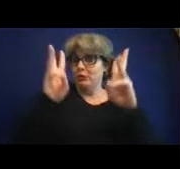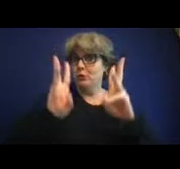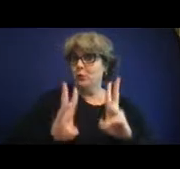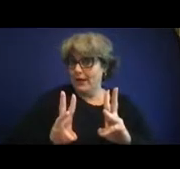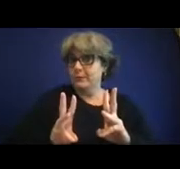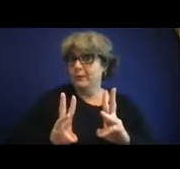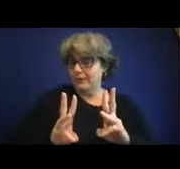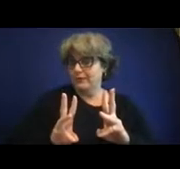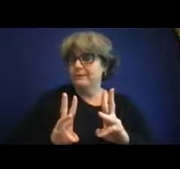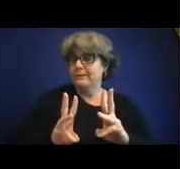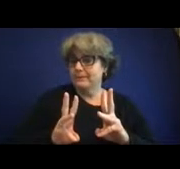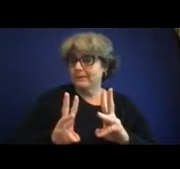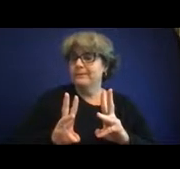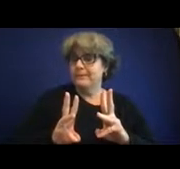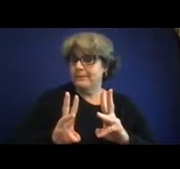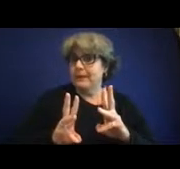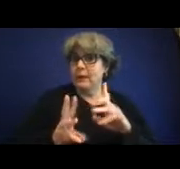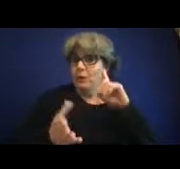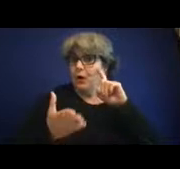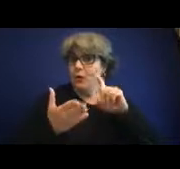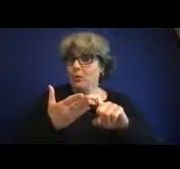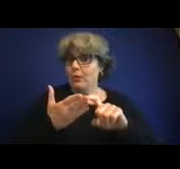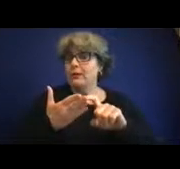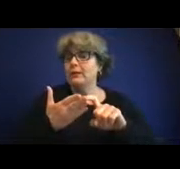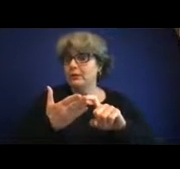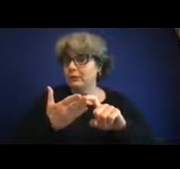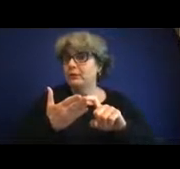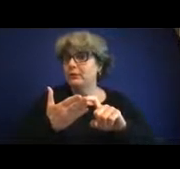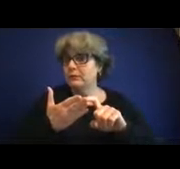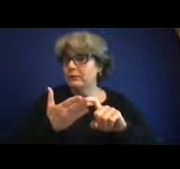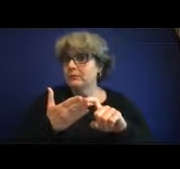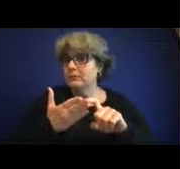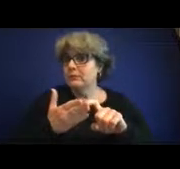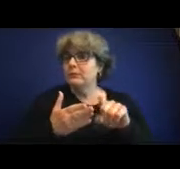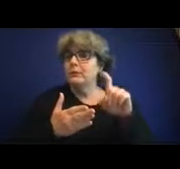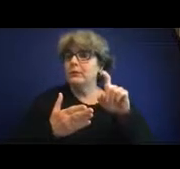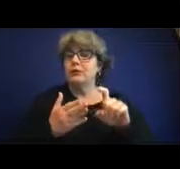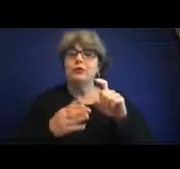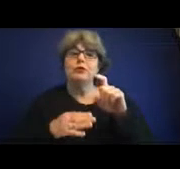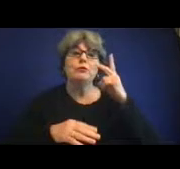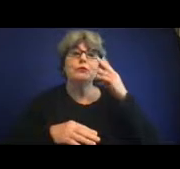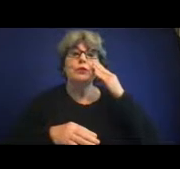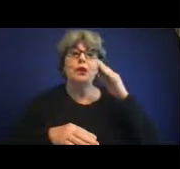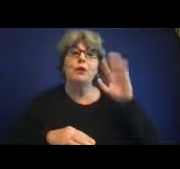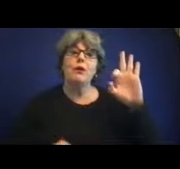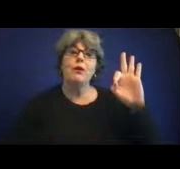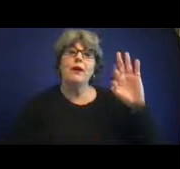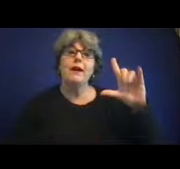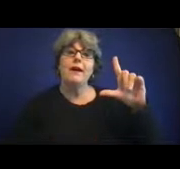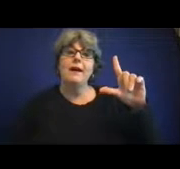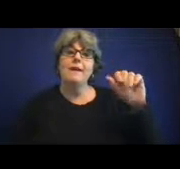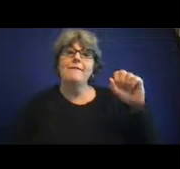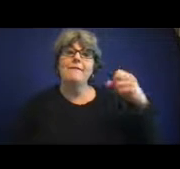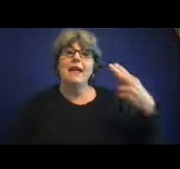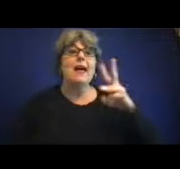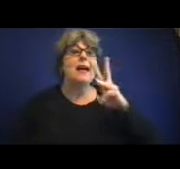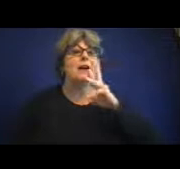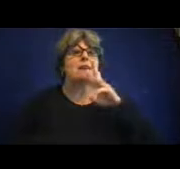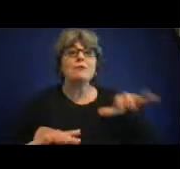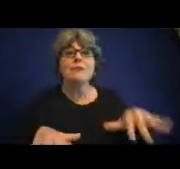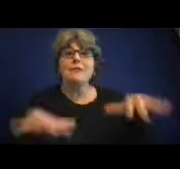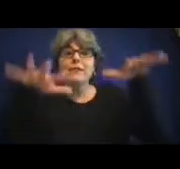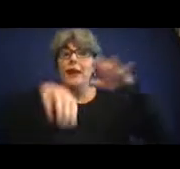weather offices and the things that we do to issue products. You know, we issue flash flood warnings. That's one of the big things we do in my office. Maybe